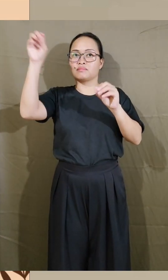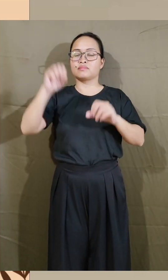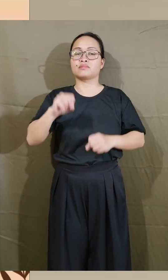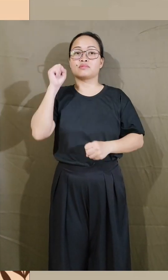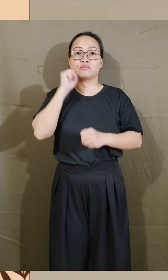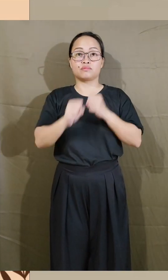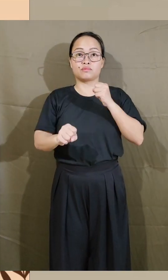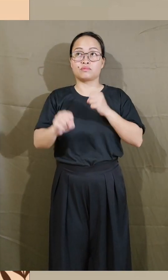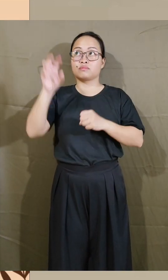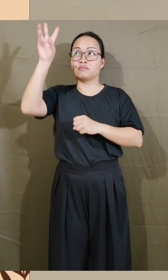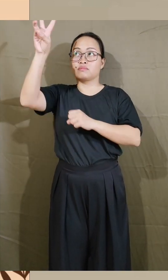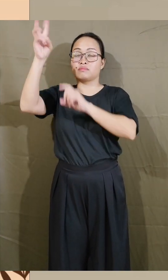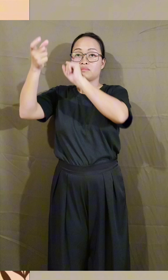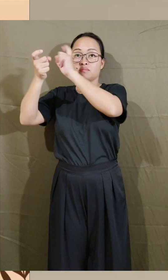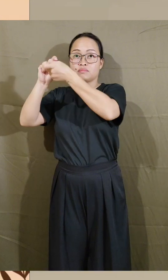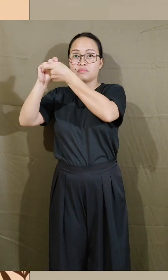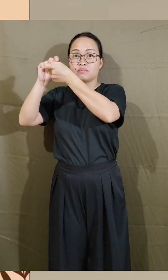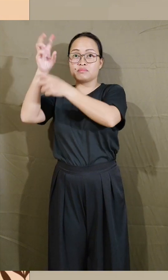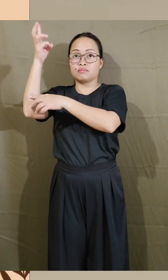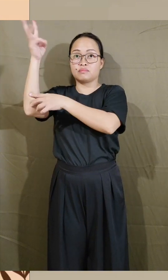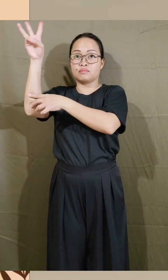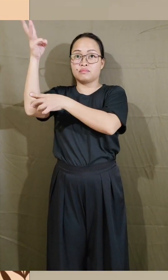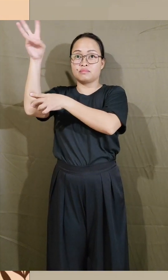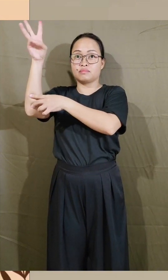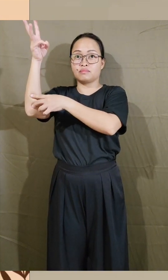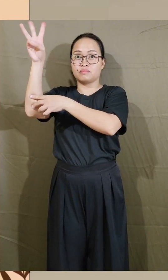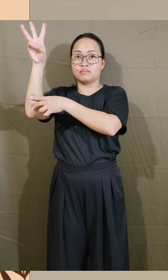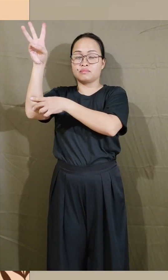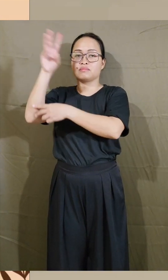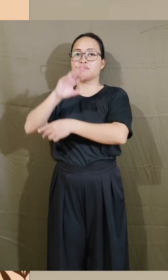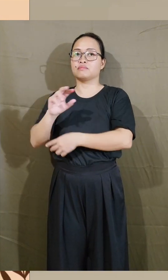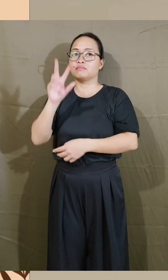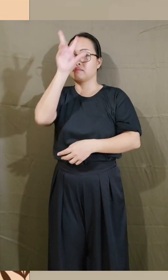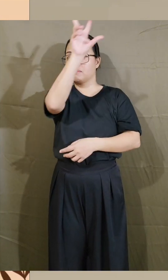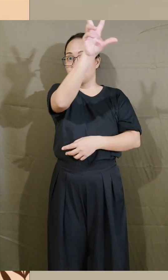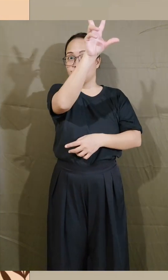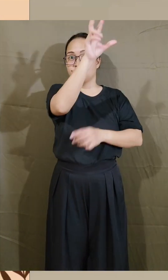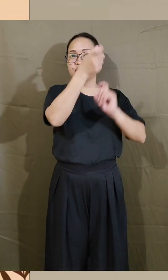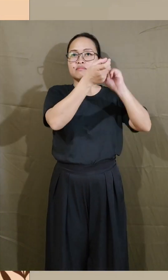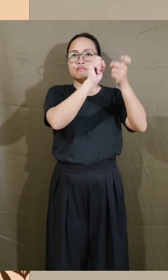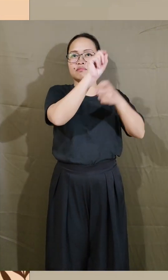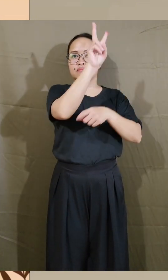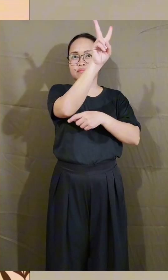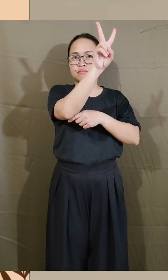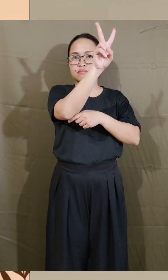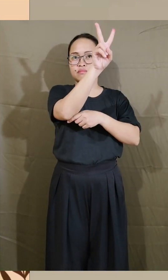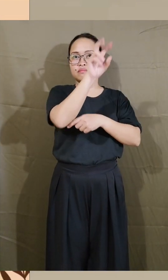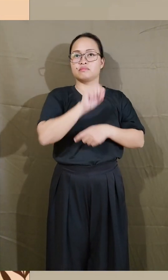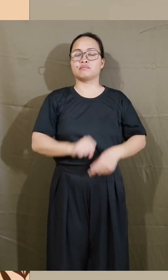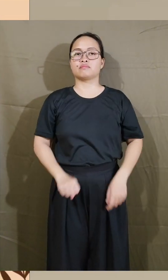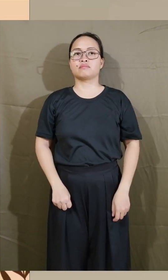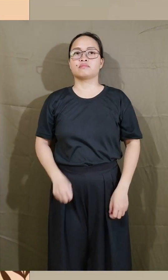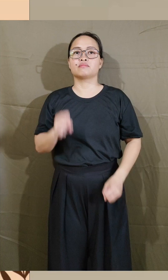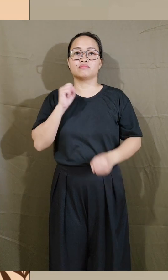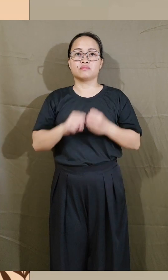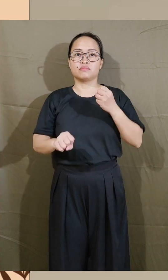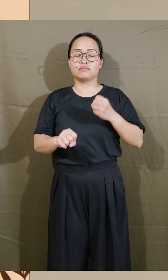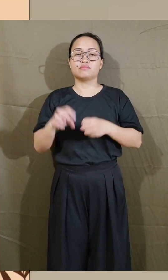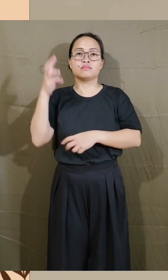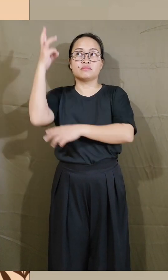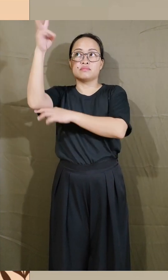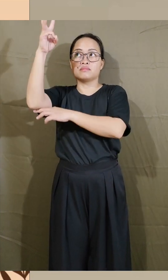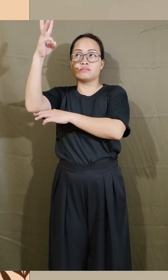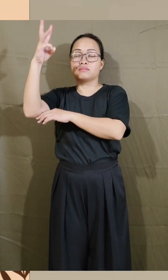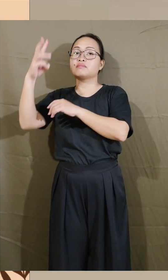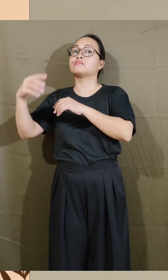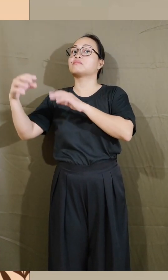So this makes 6 becomes 16 and 3 becomes 2. Now 16 minus 8